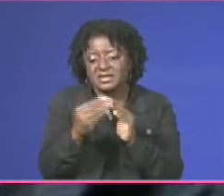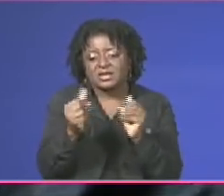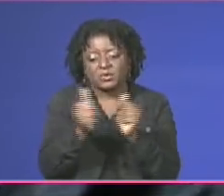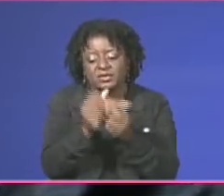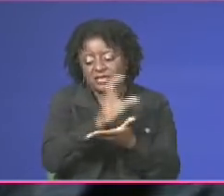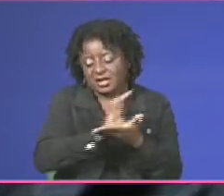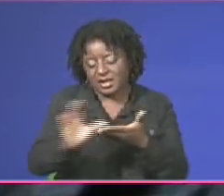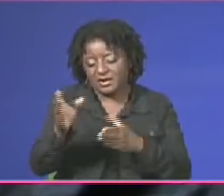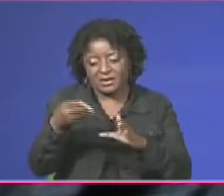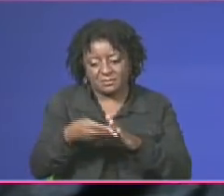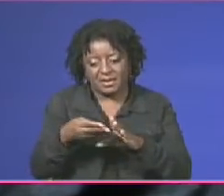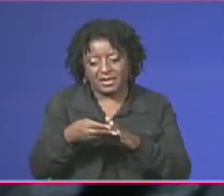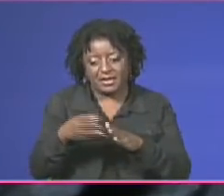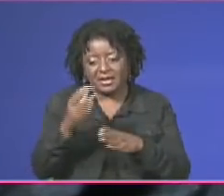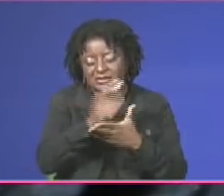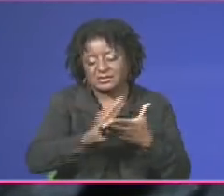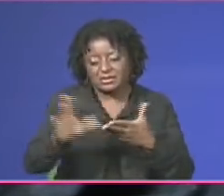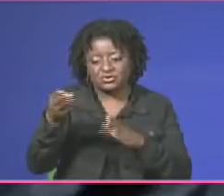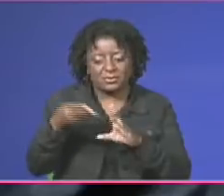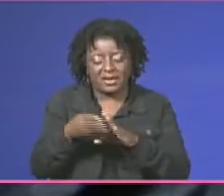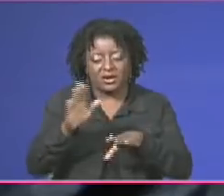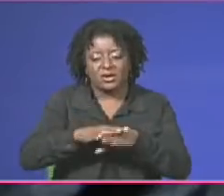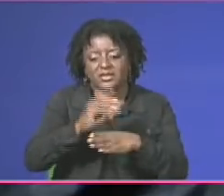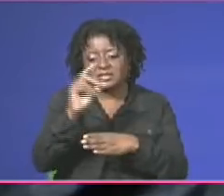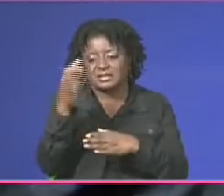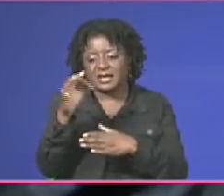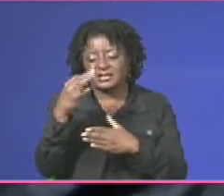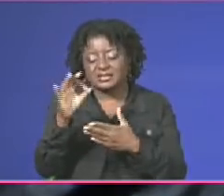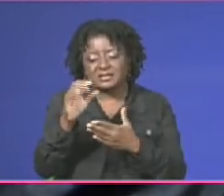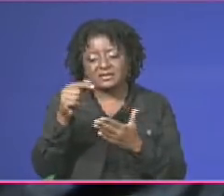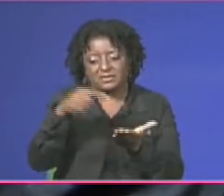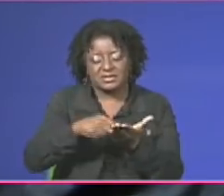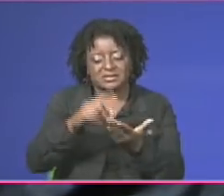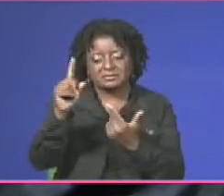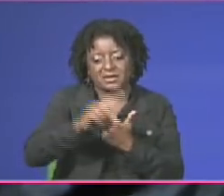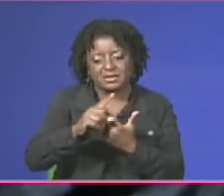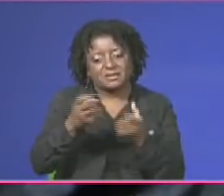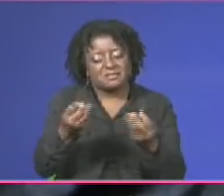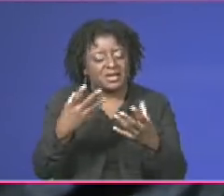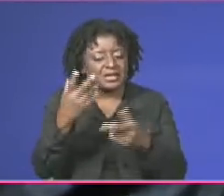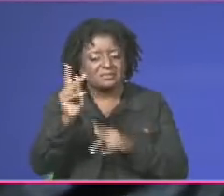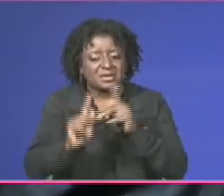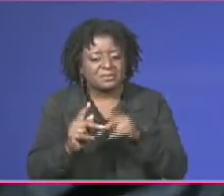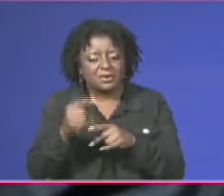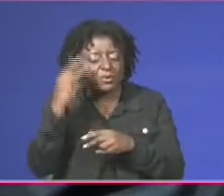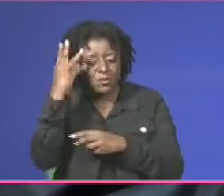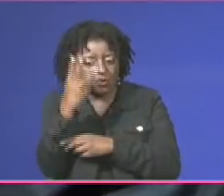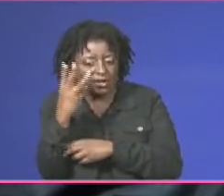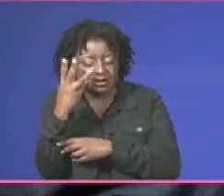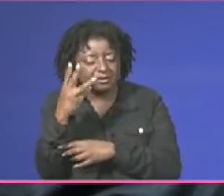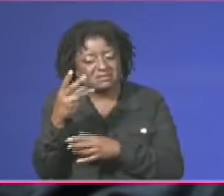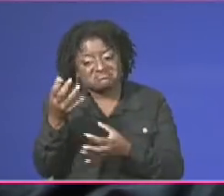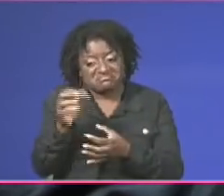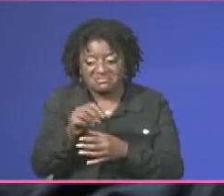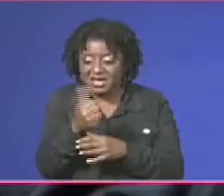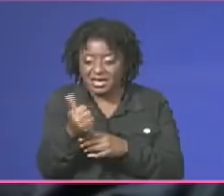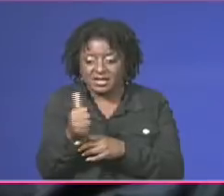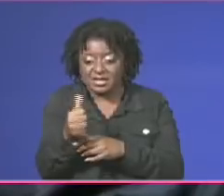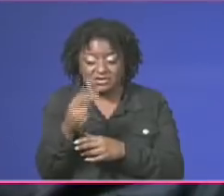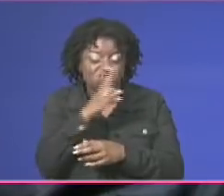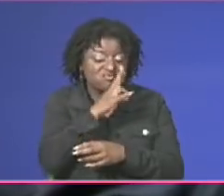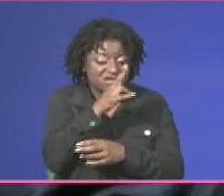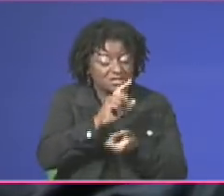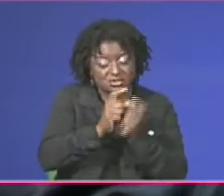Central Bank on the 19th of this month, many people are left wondering whether there'll be any real change. If you check the quarterlies of these commercial